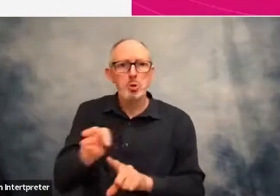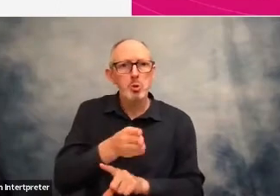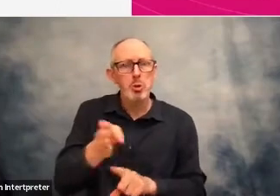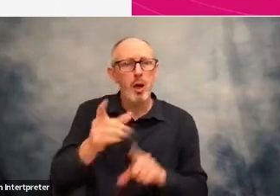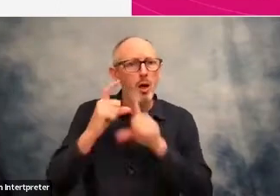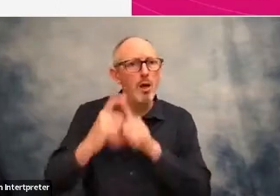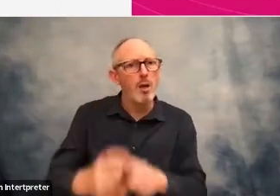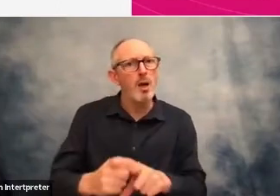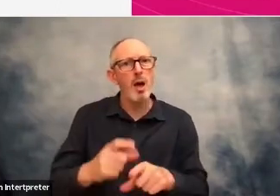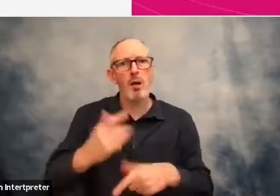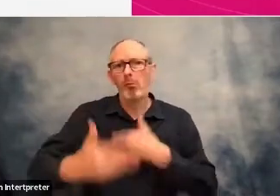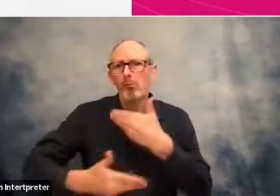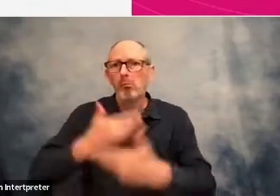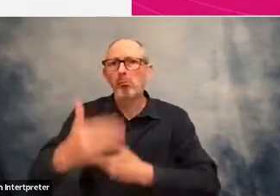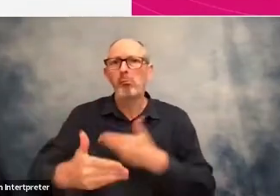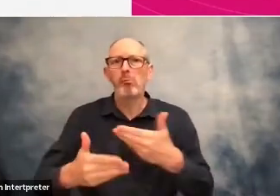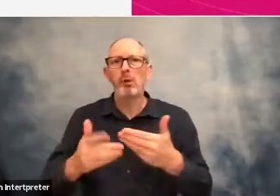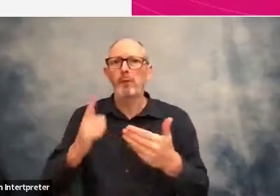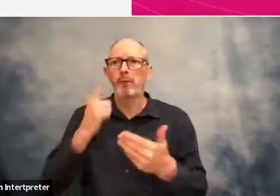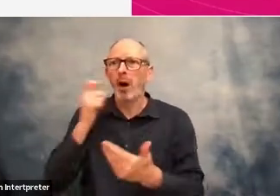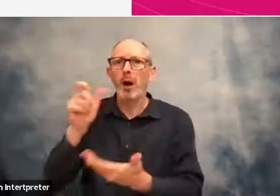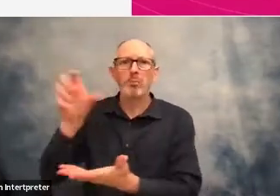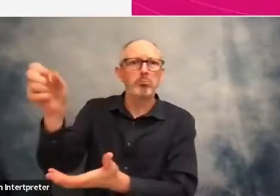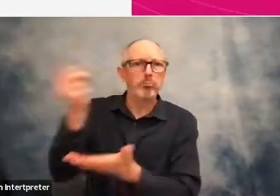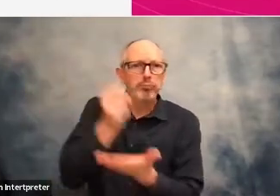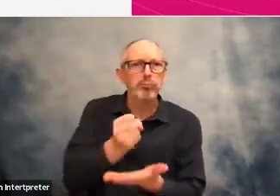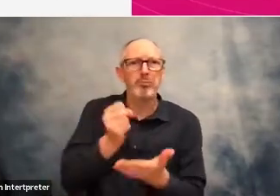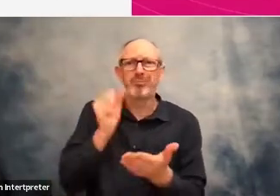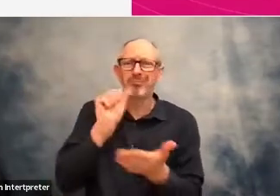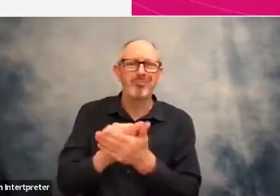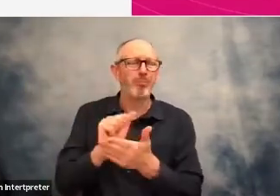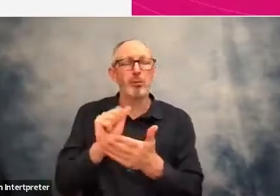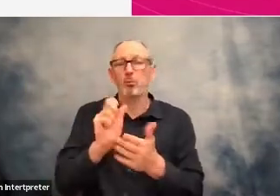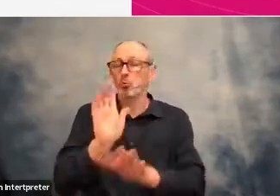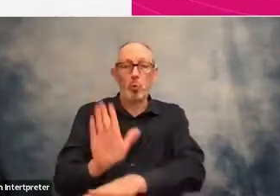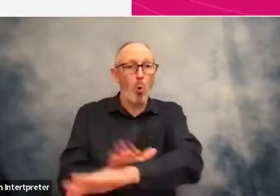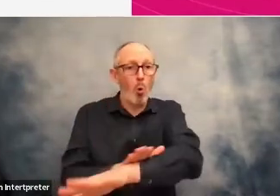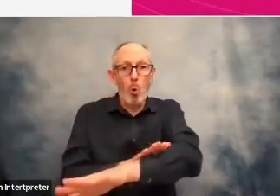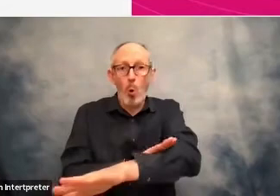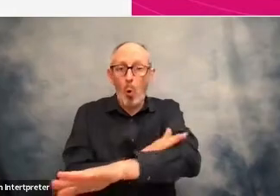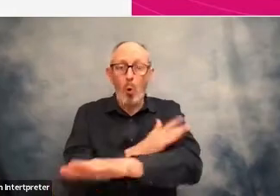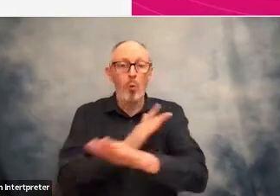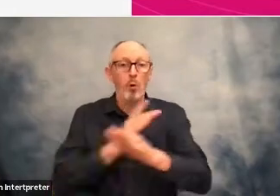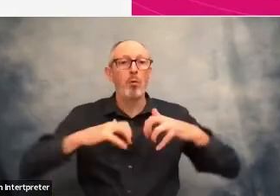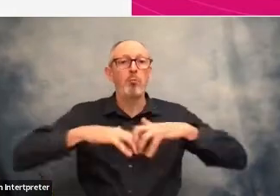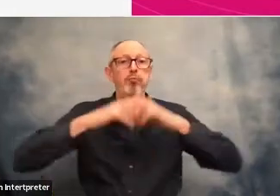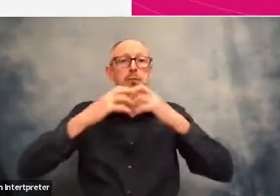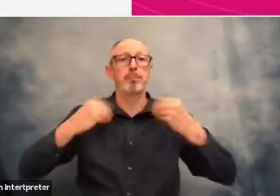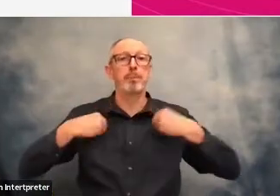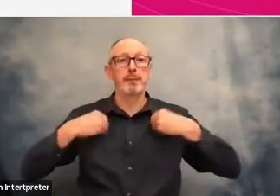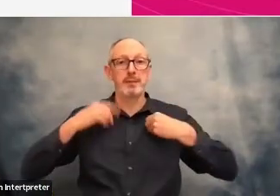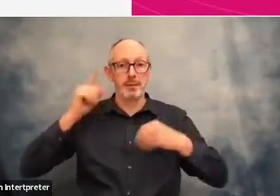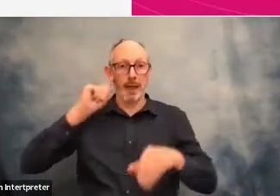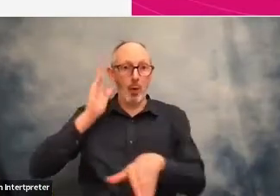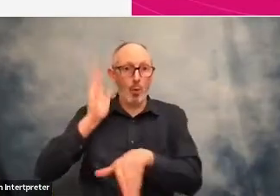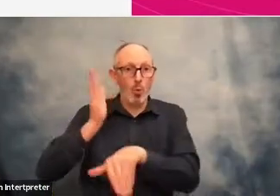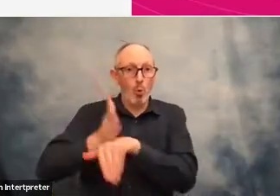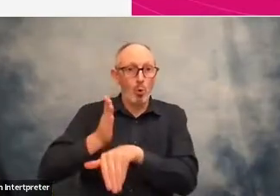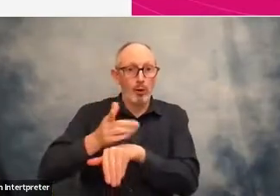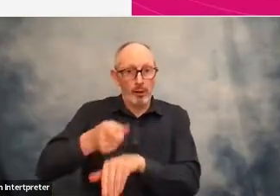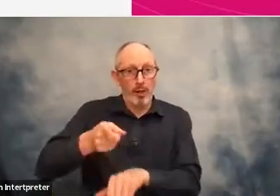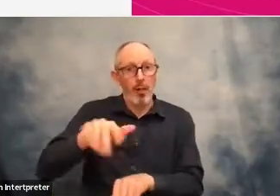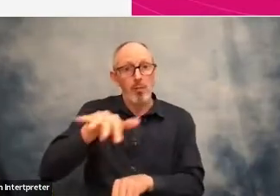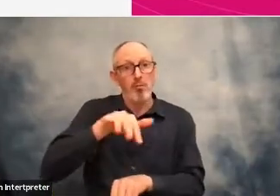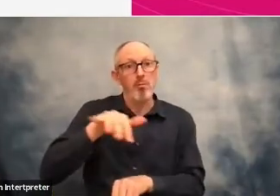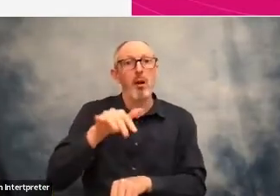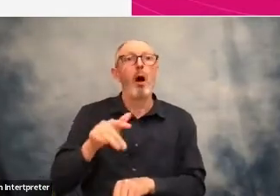are long and procurement is slow. There's always fewer startups working here, and the ones that do choose it deliberately because they